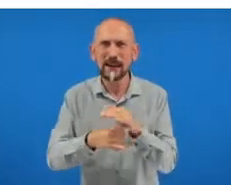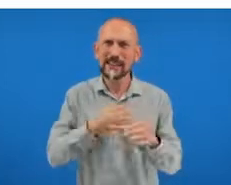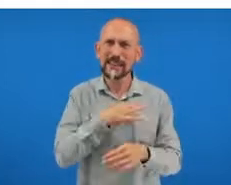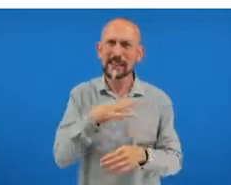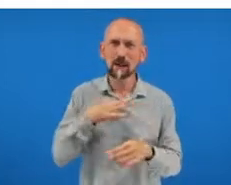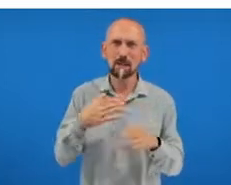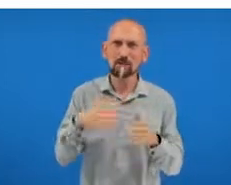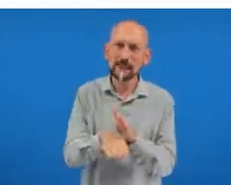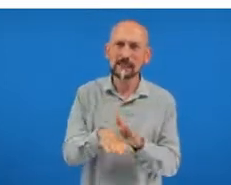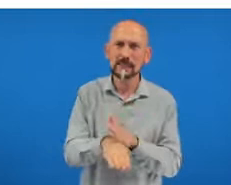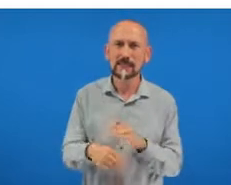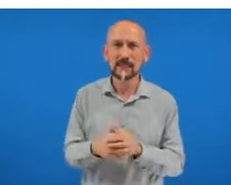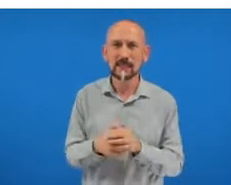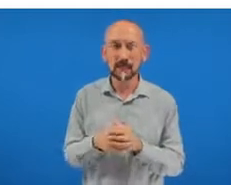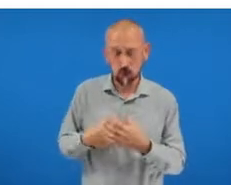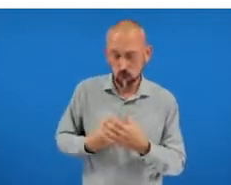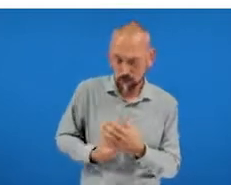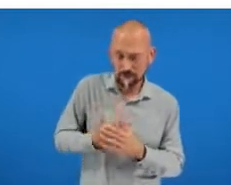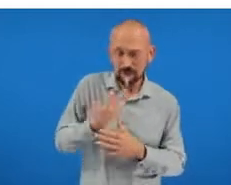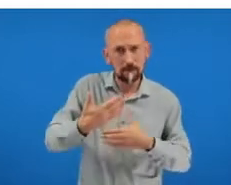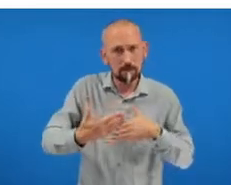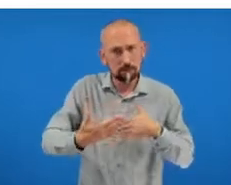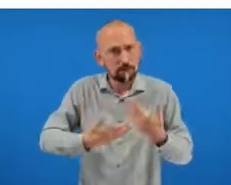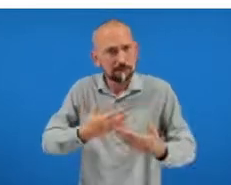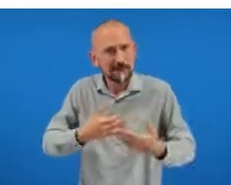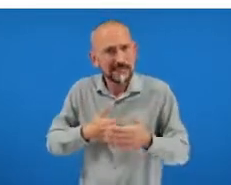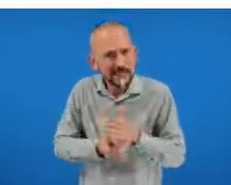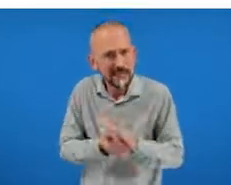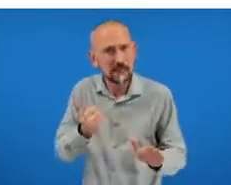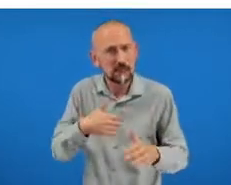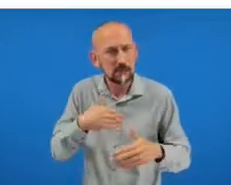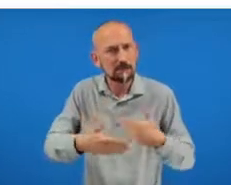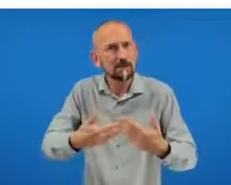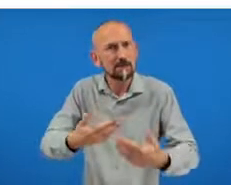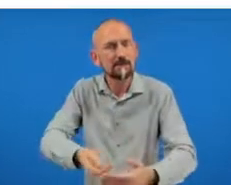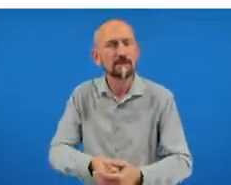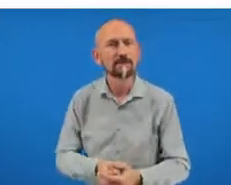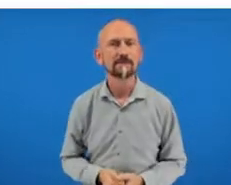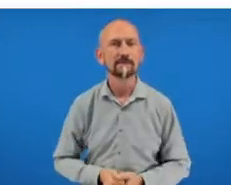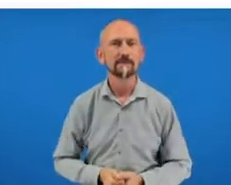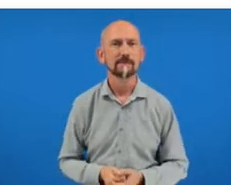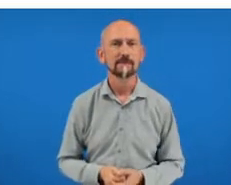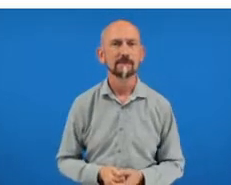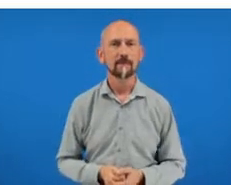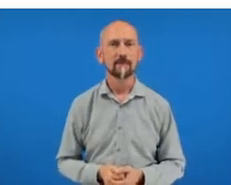up in that time. Next slide, please.